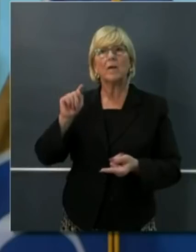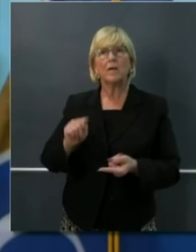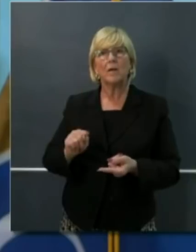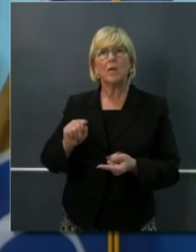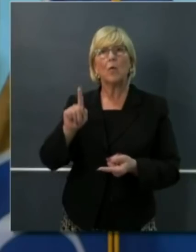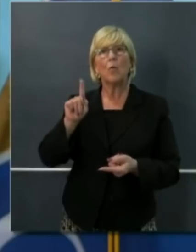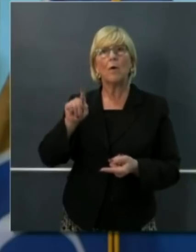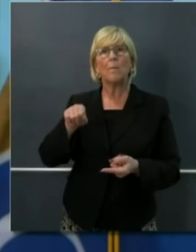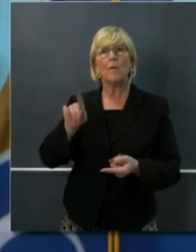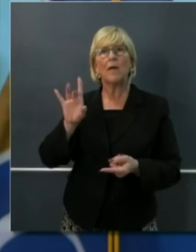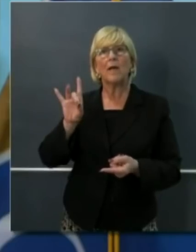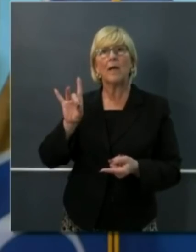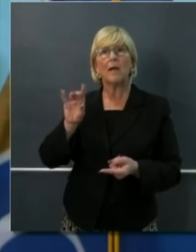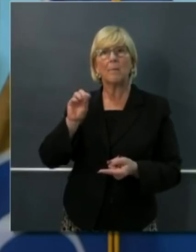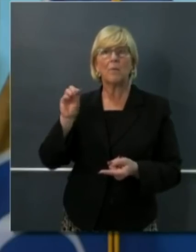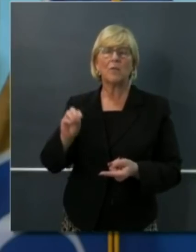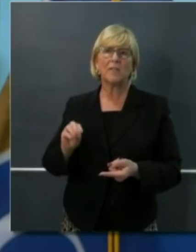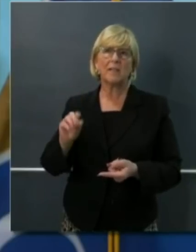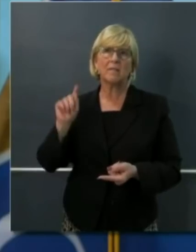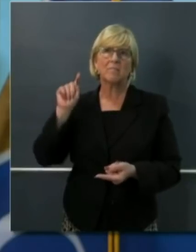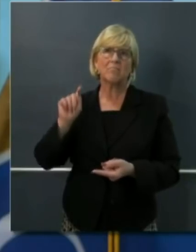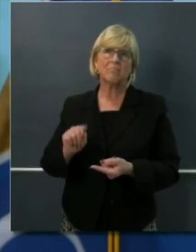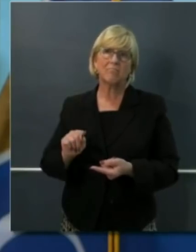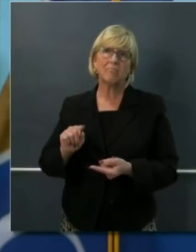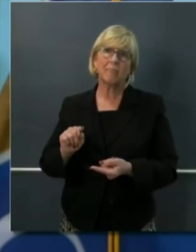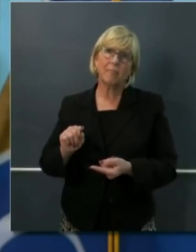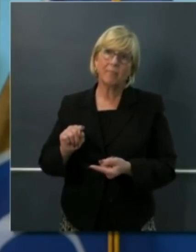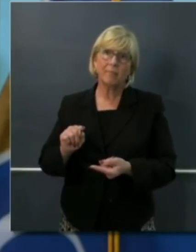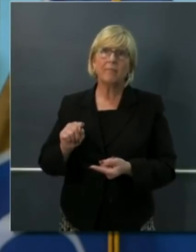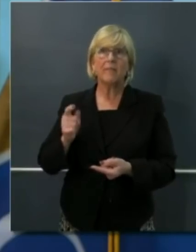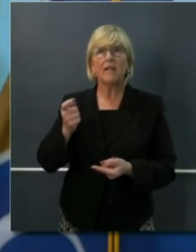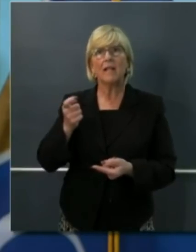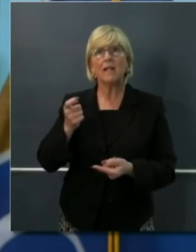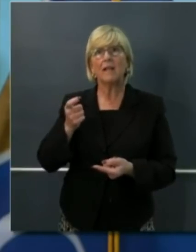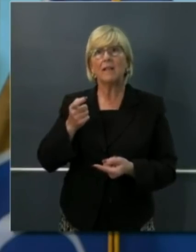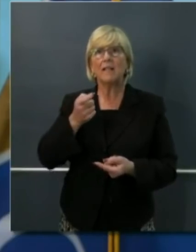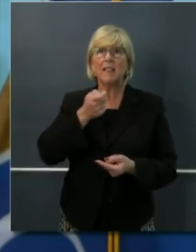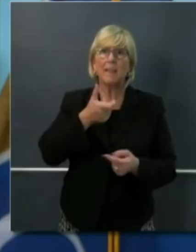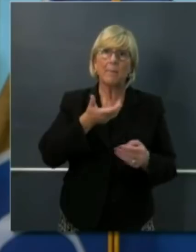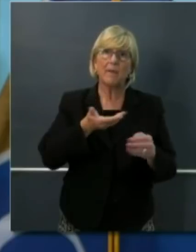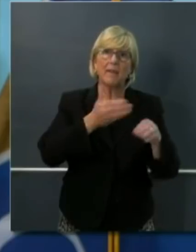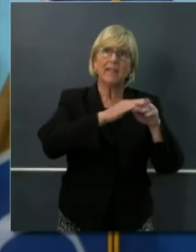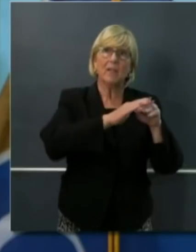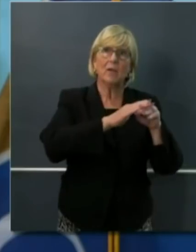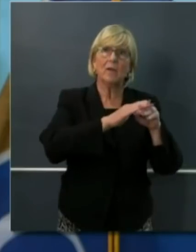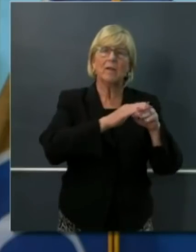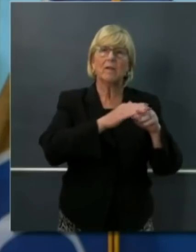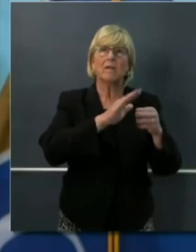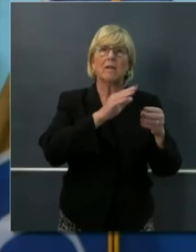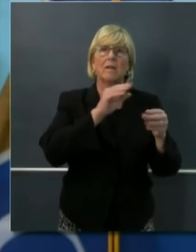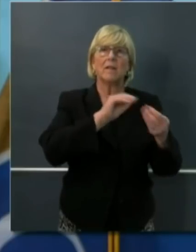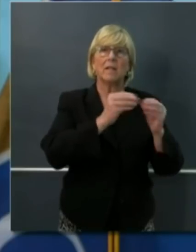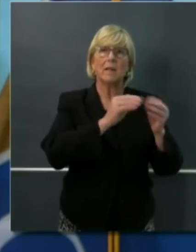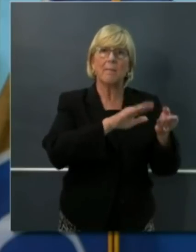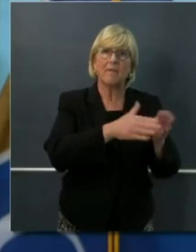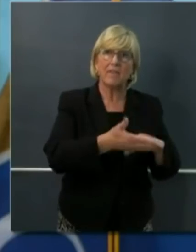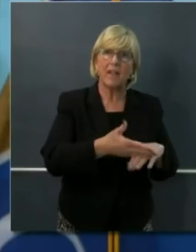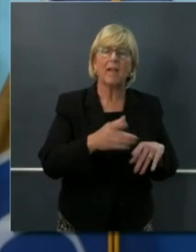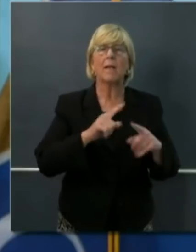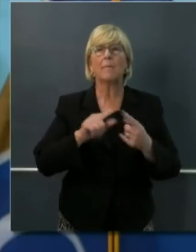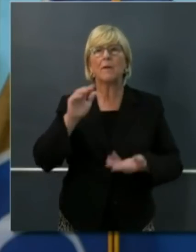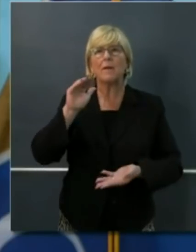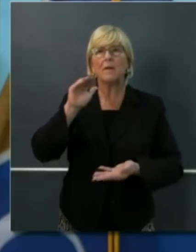1.8%, down 1.8%. So seeing slight increases, slight decreases, again, thus